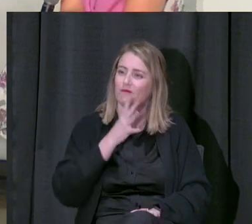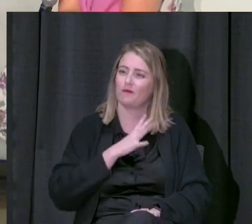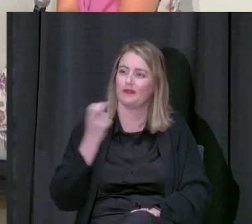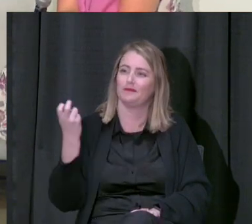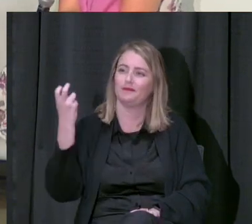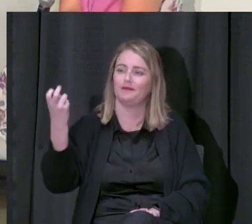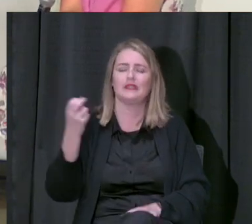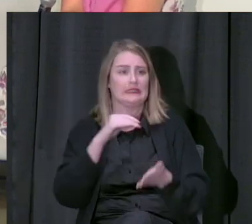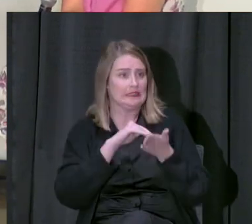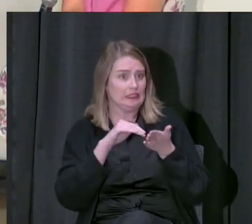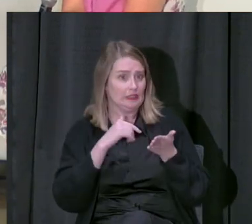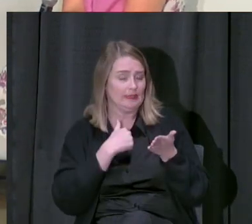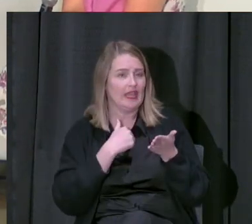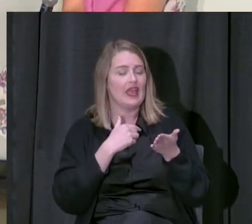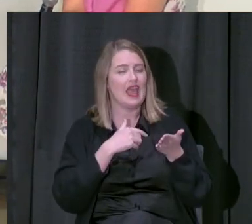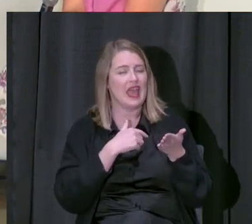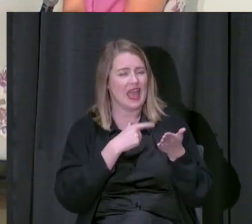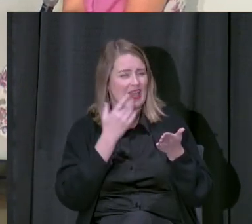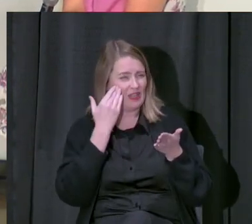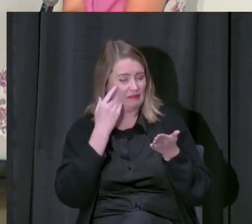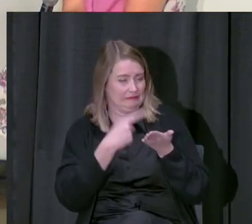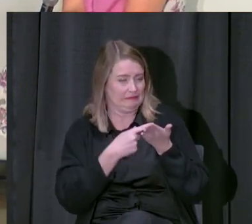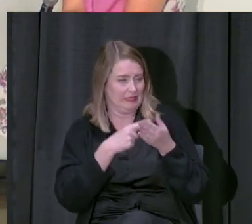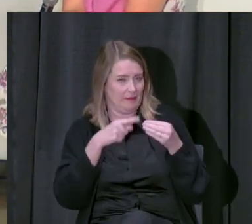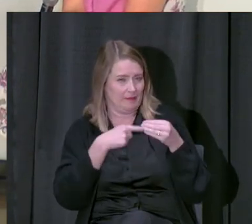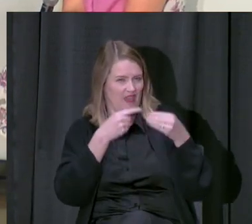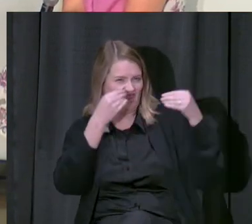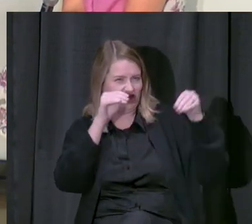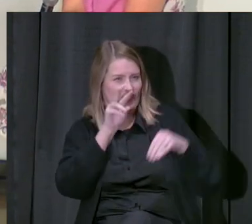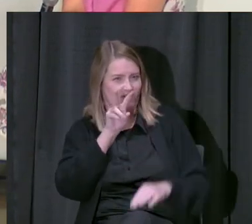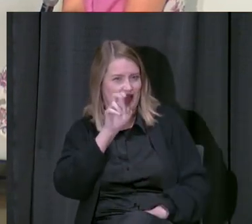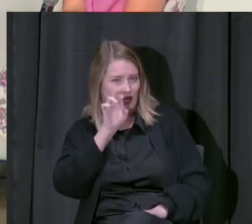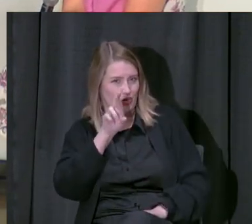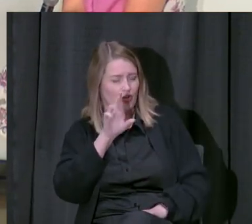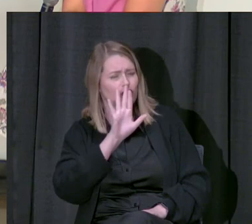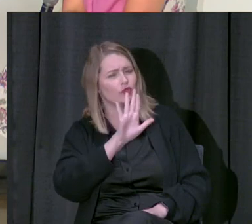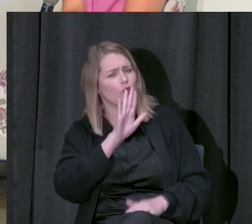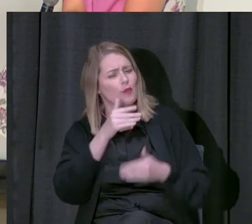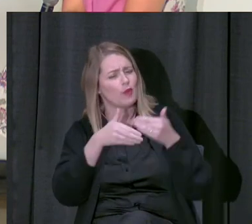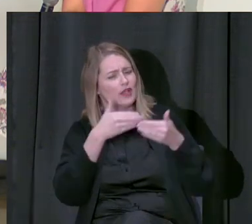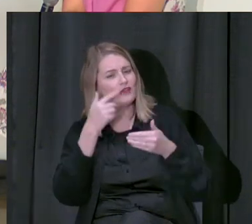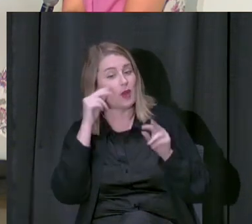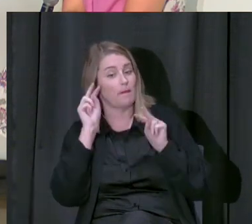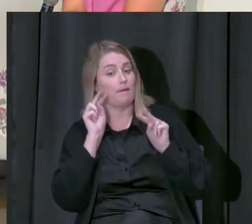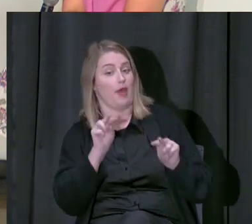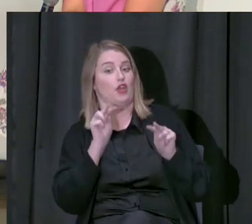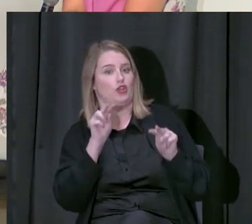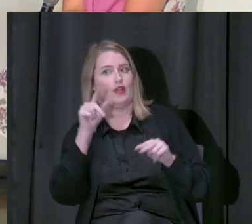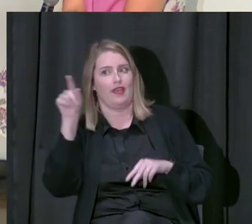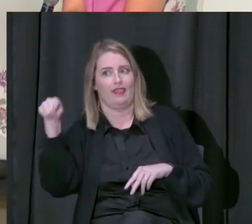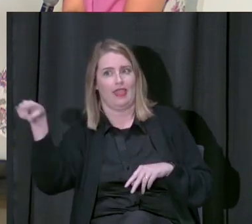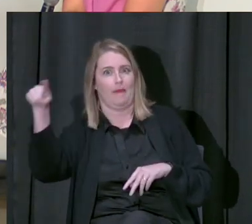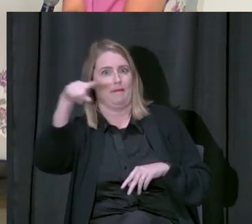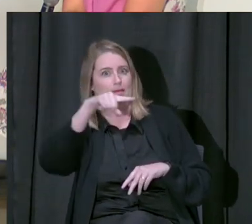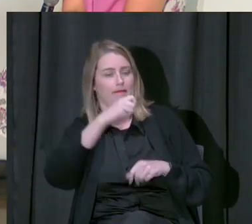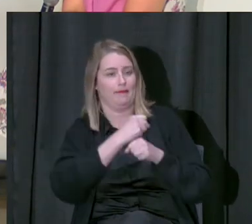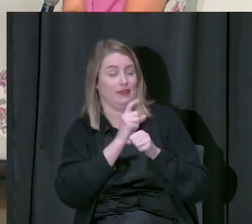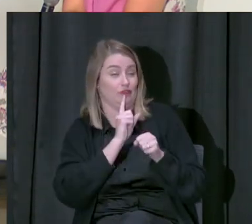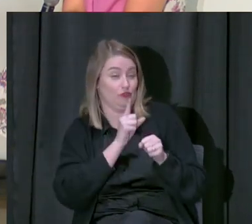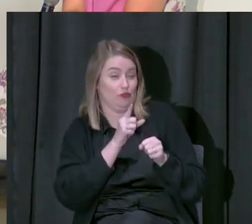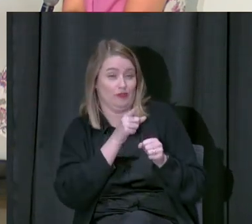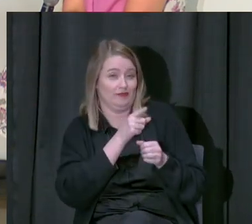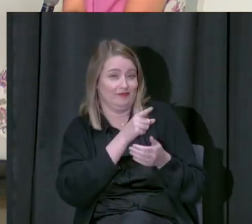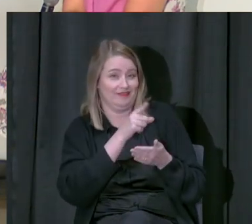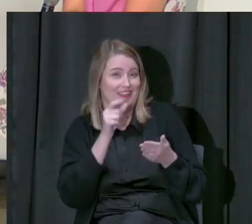Excuse me. I know you talked a little bit about vendors, but what's your process for monitoring them to ensure that they, you know,